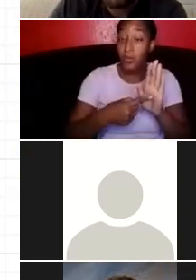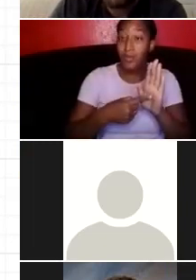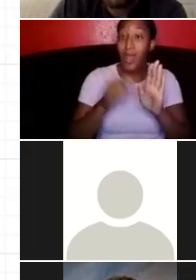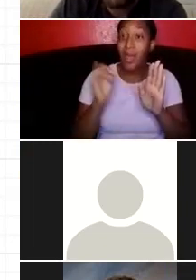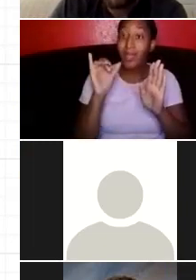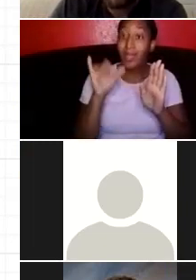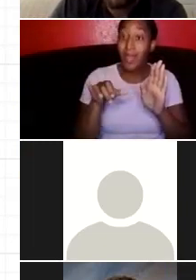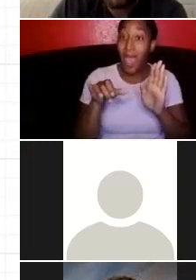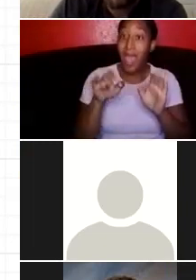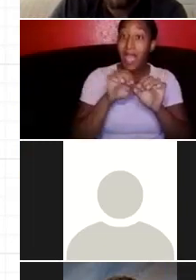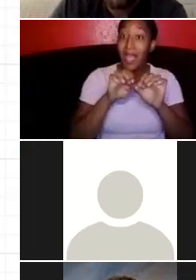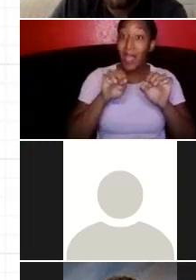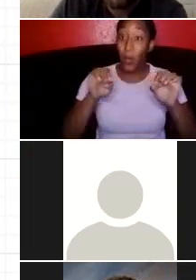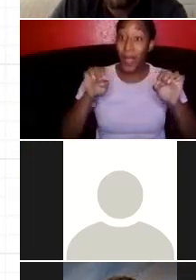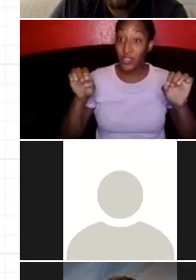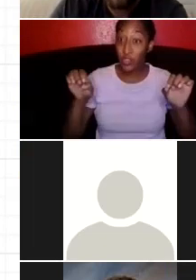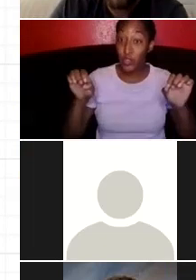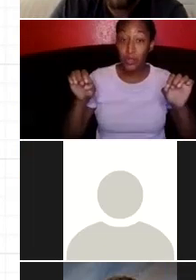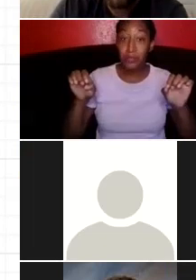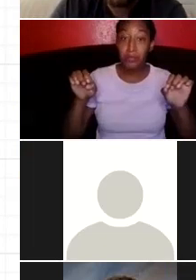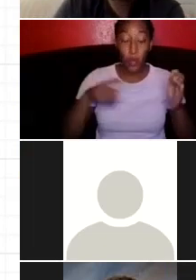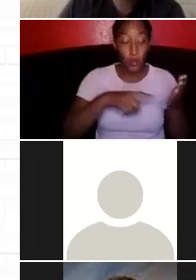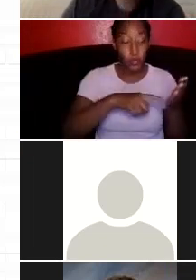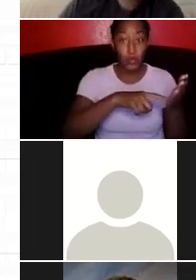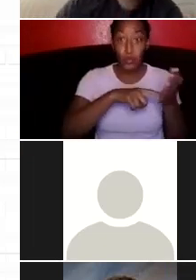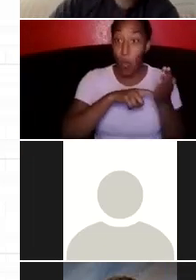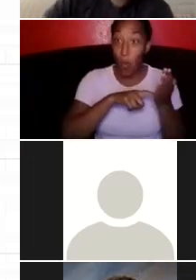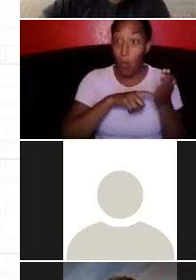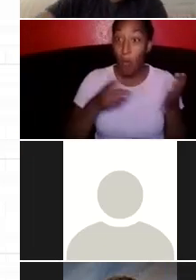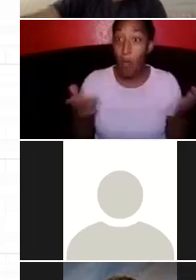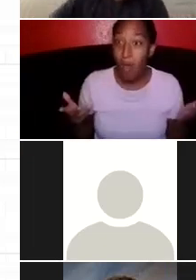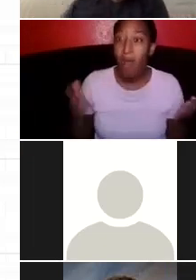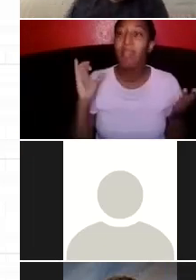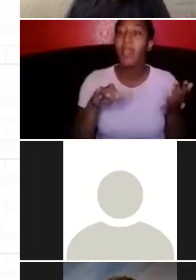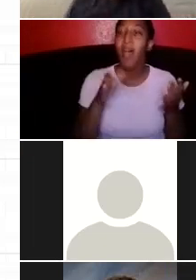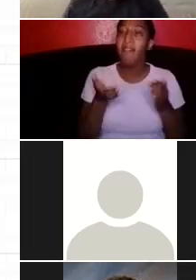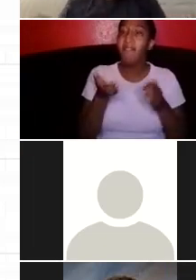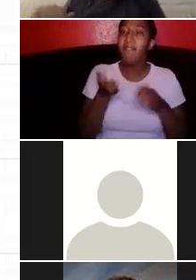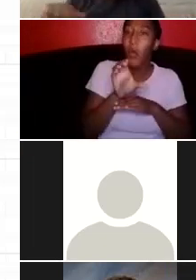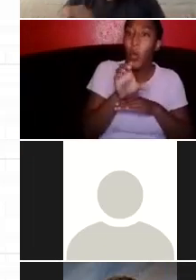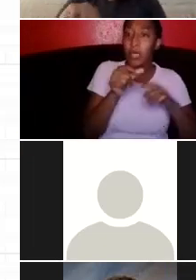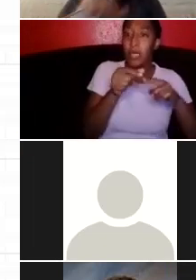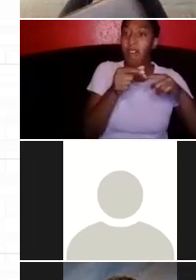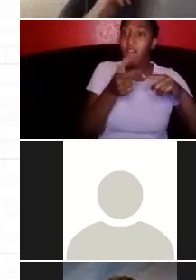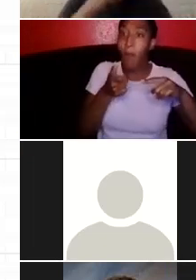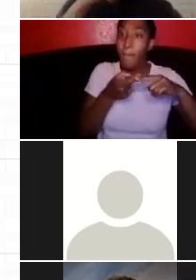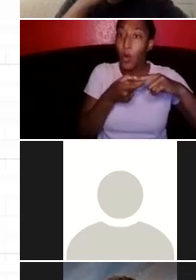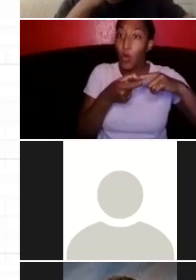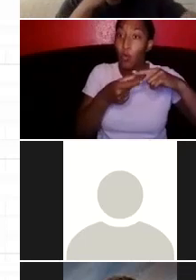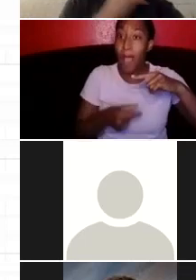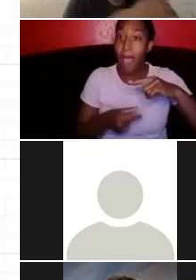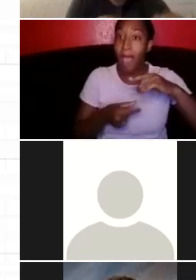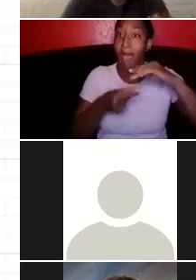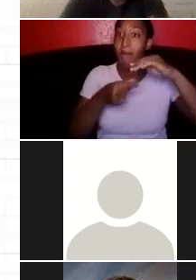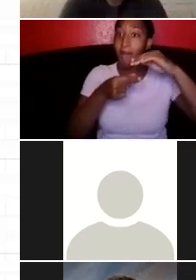allows us to figure out the force of gravity, the force of attraction between any two objects if we know